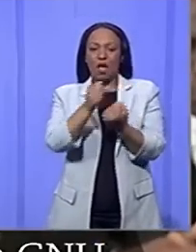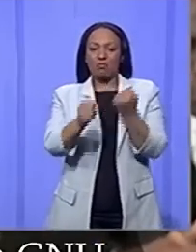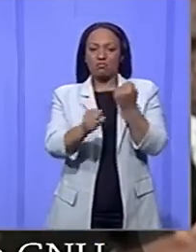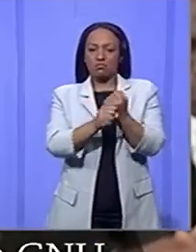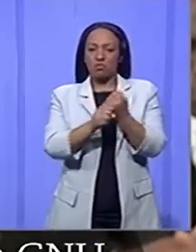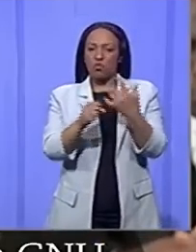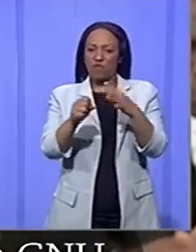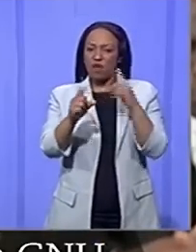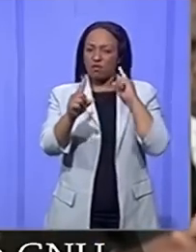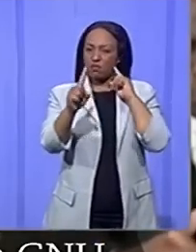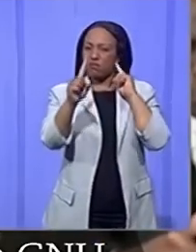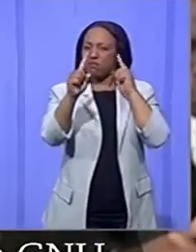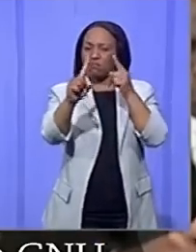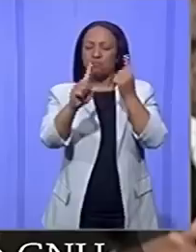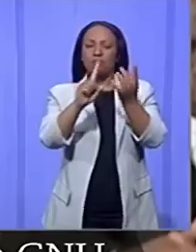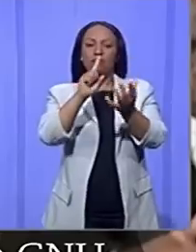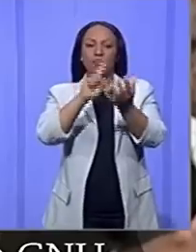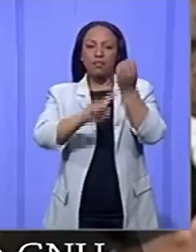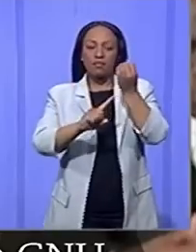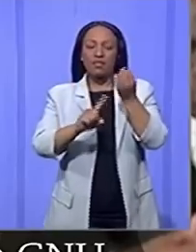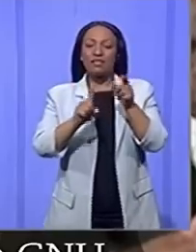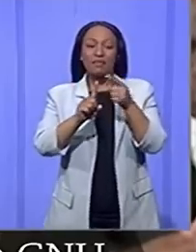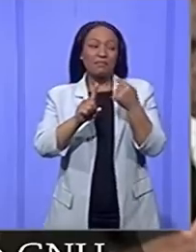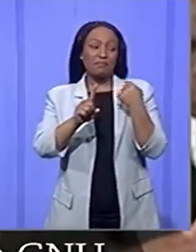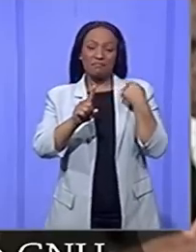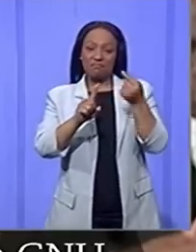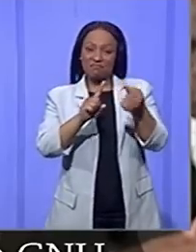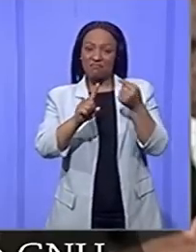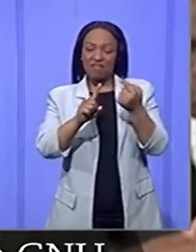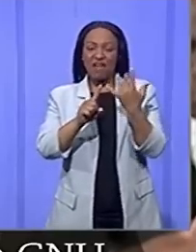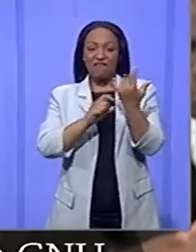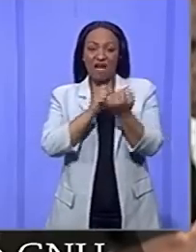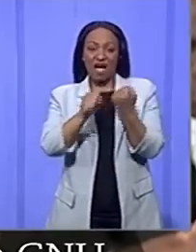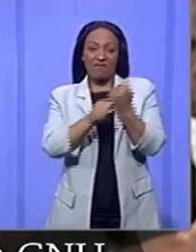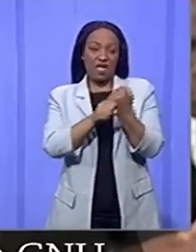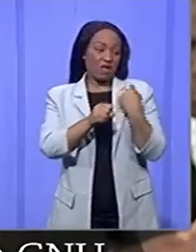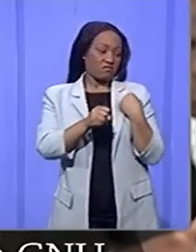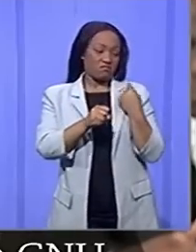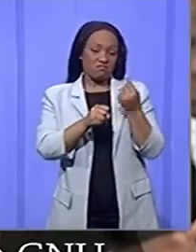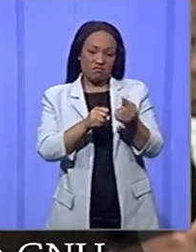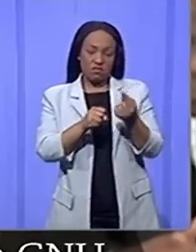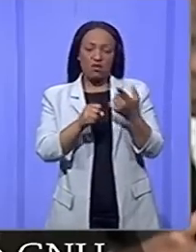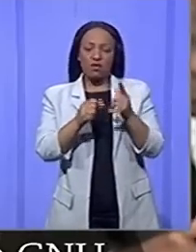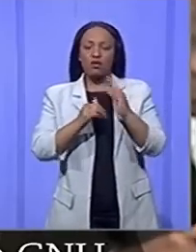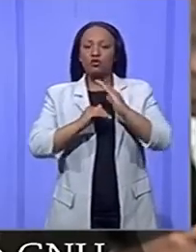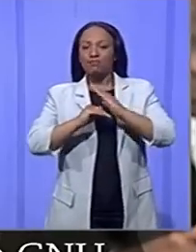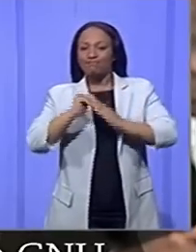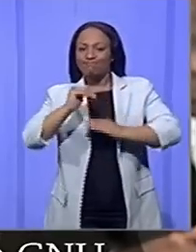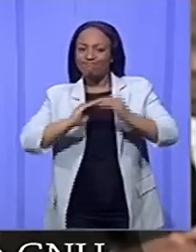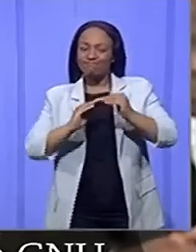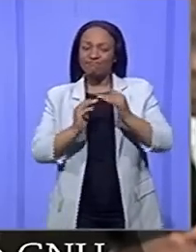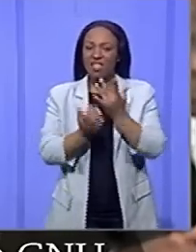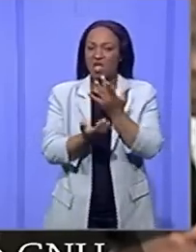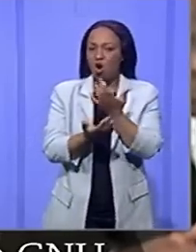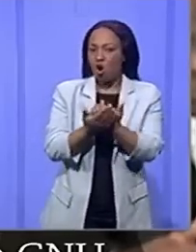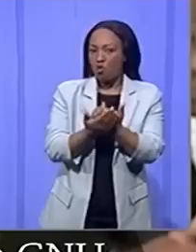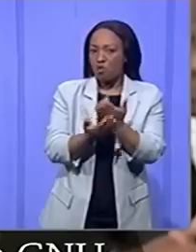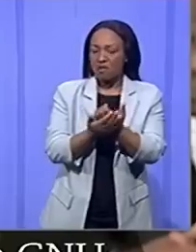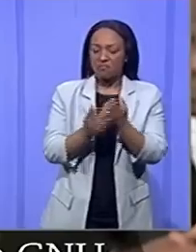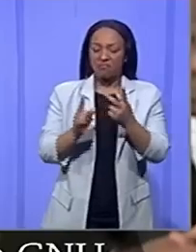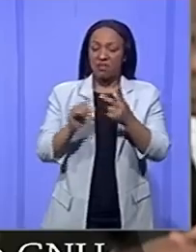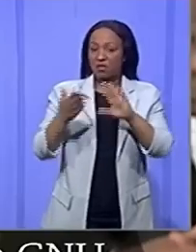work undertaken over the last 5 years to rebuild our economy and our society, millions of